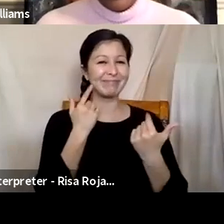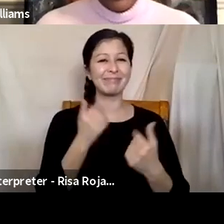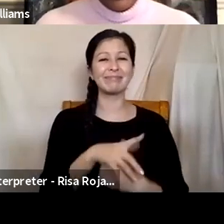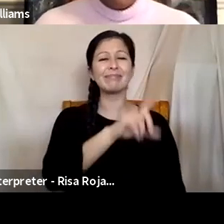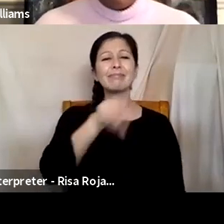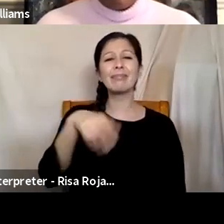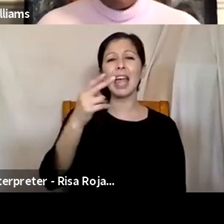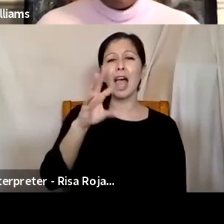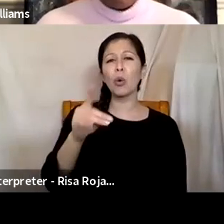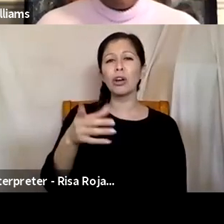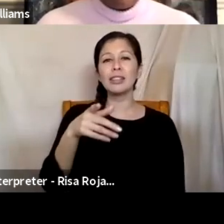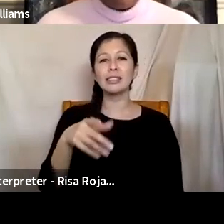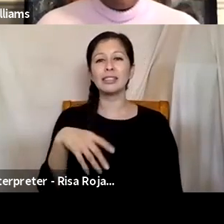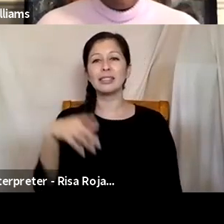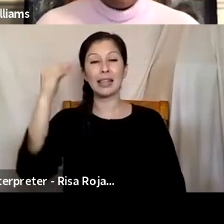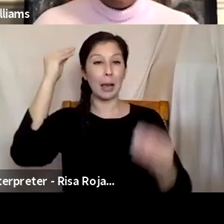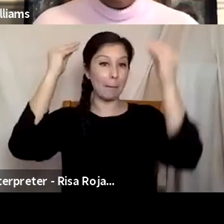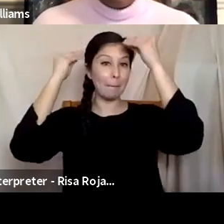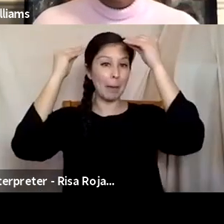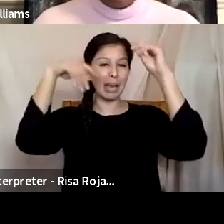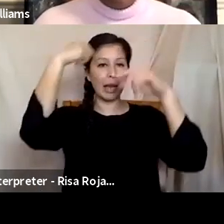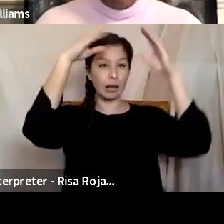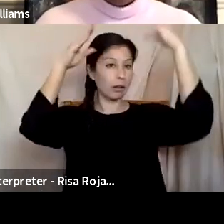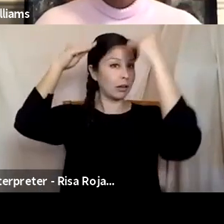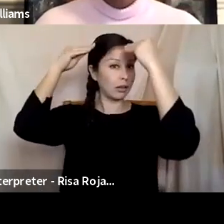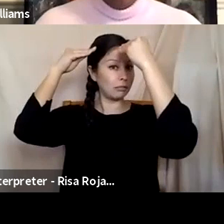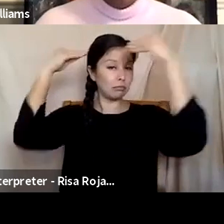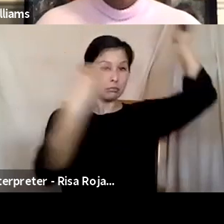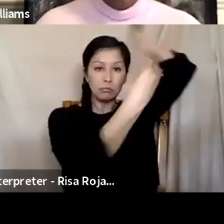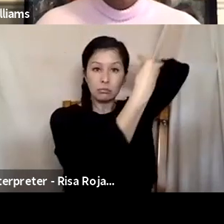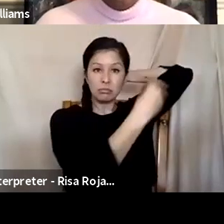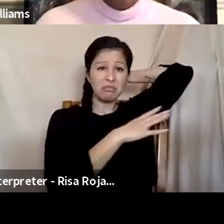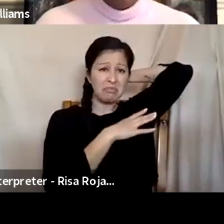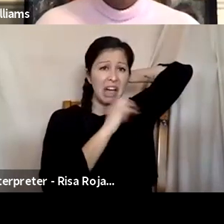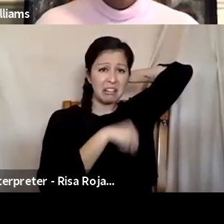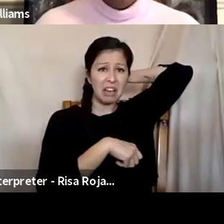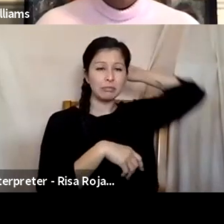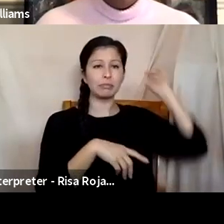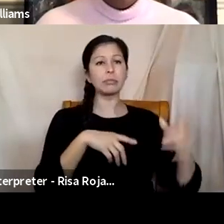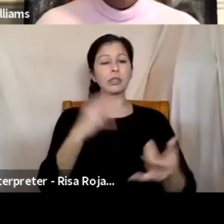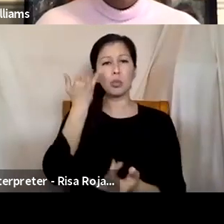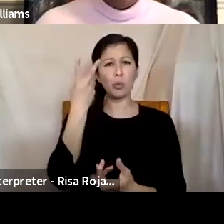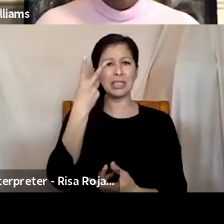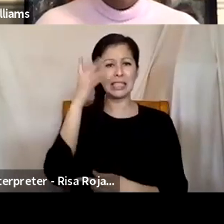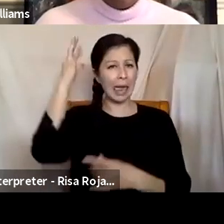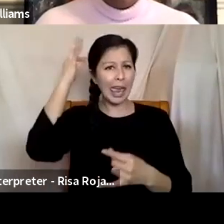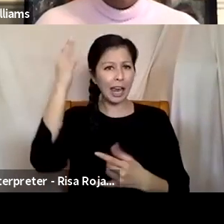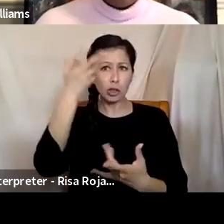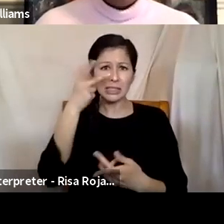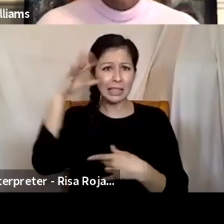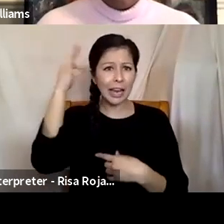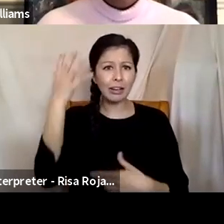Howard, I'm usually a scarf girl. Baseball caps can also be just turned around. Yeah. So that but what if you want to see all that hair? Like,